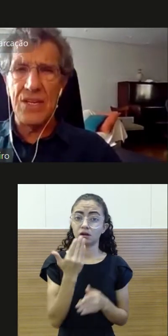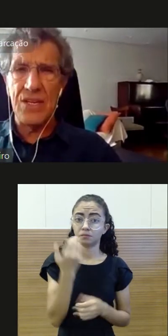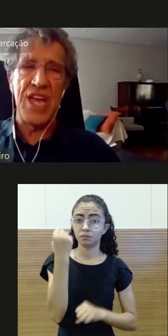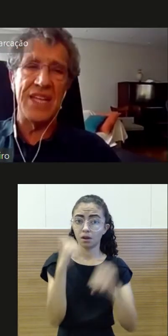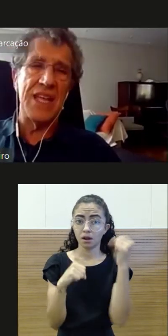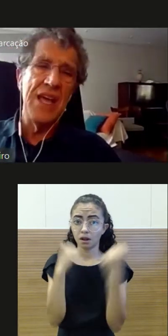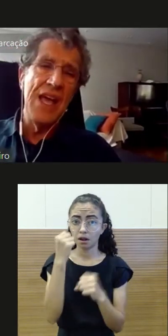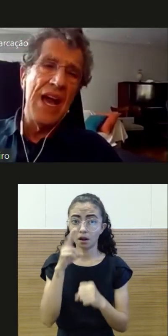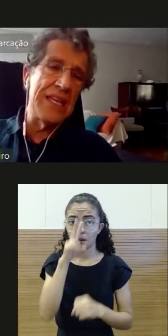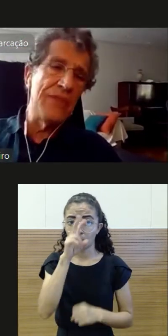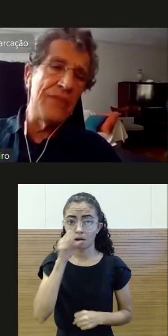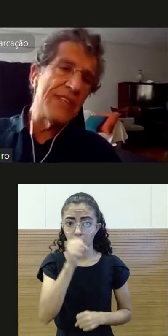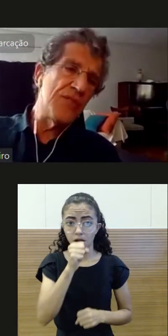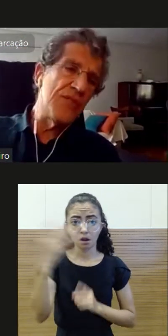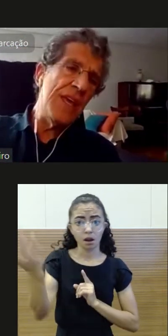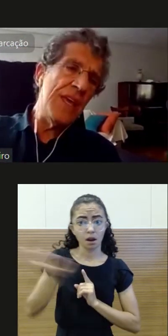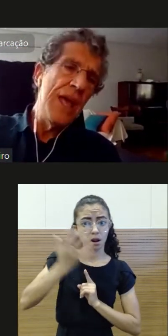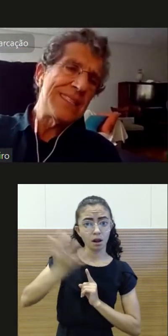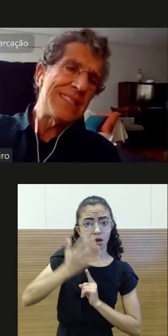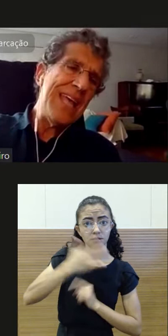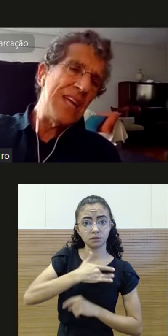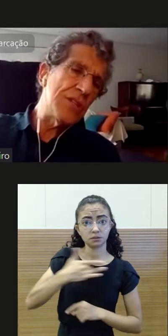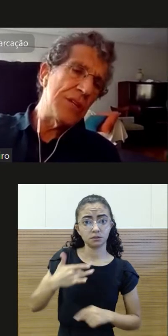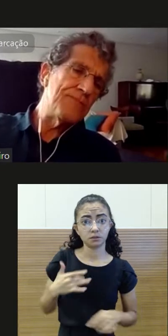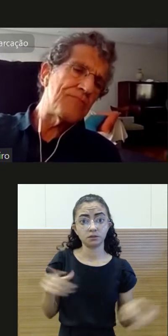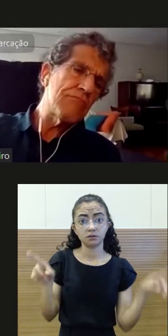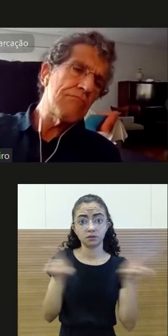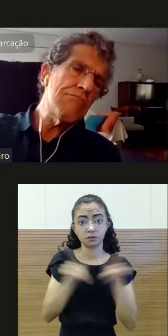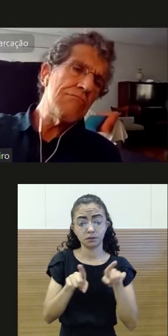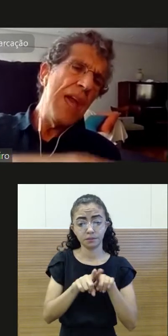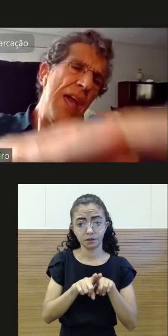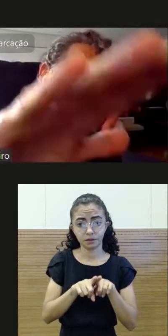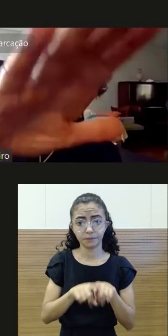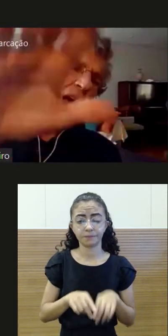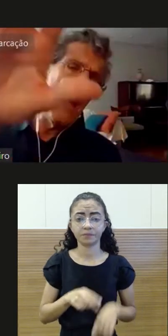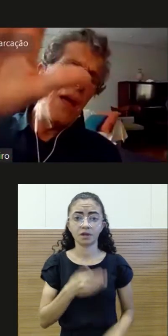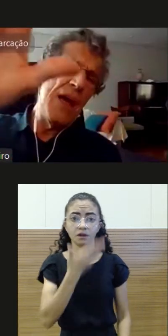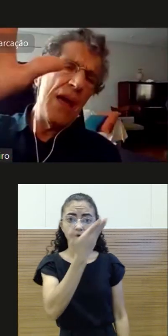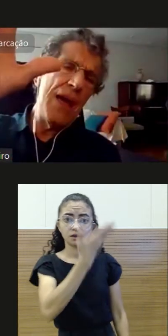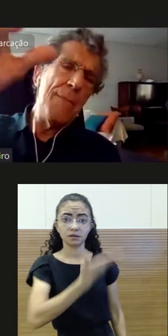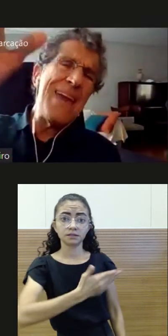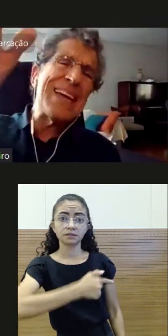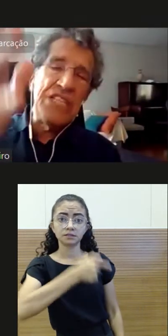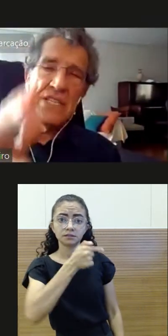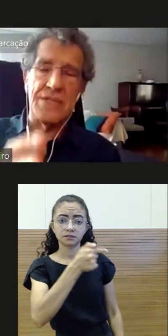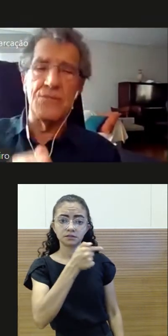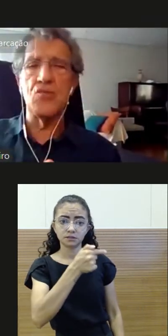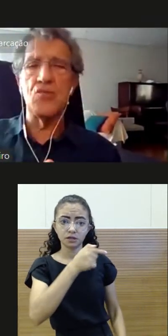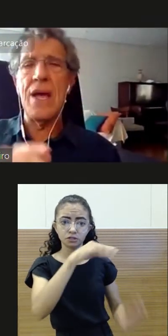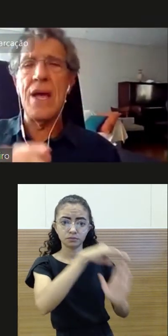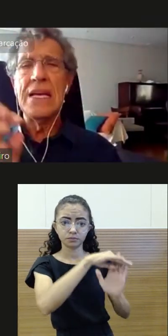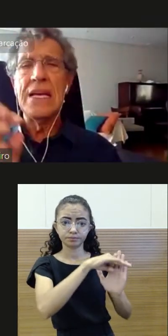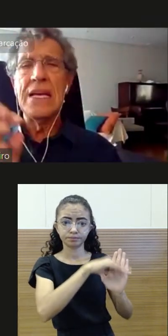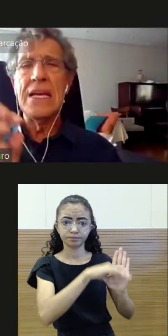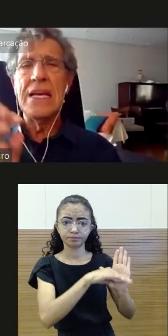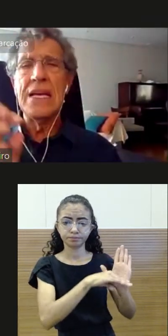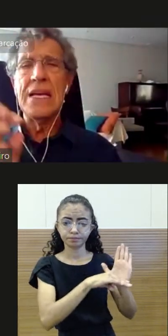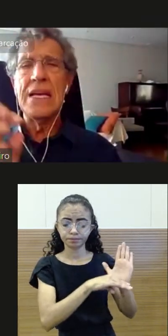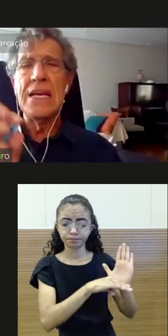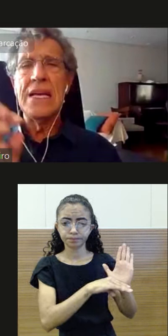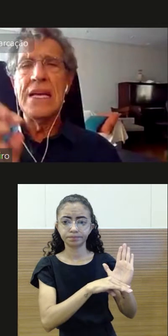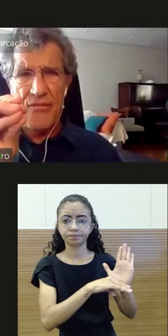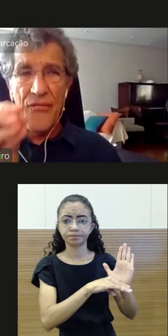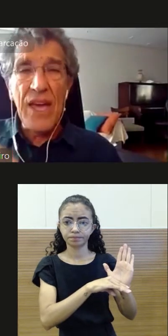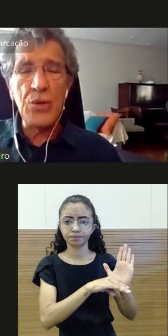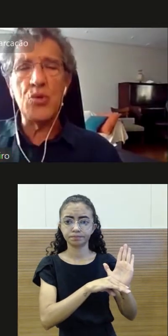though, they do not affect only the food intake and quality of the diet. You see 7 mechanisms